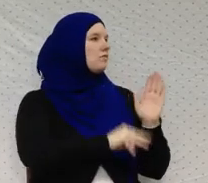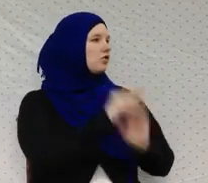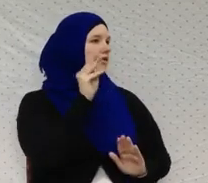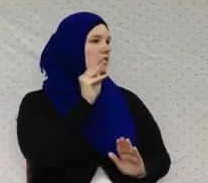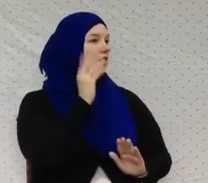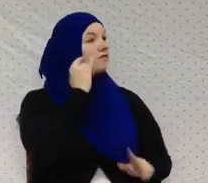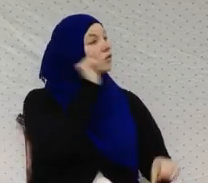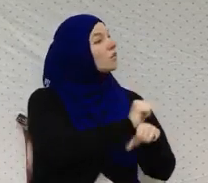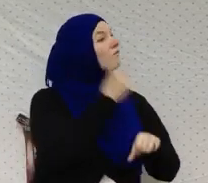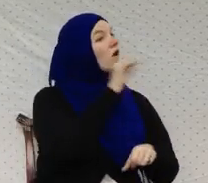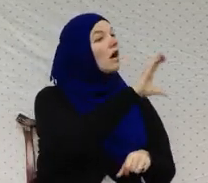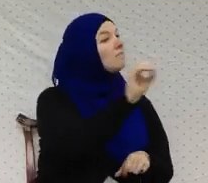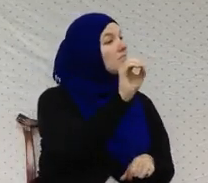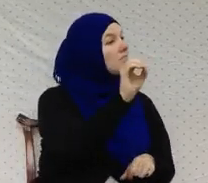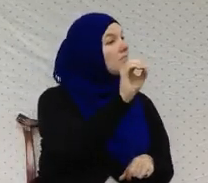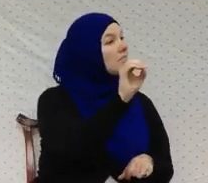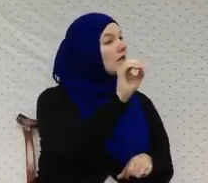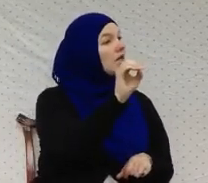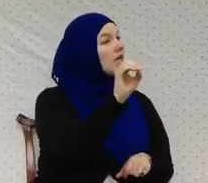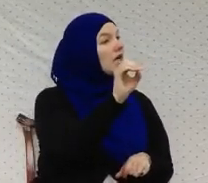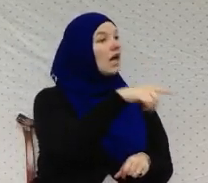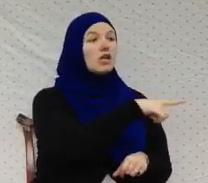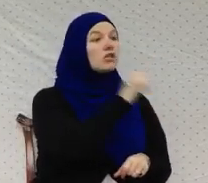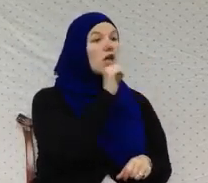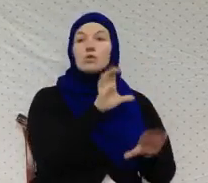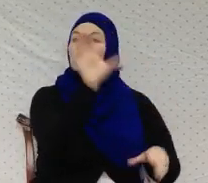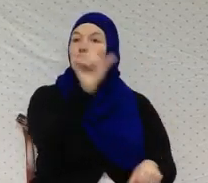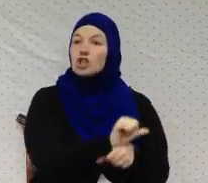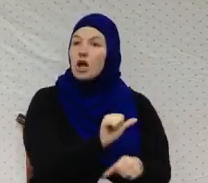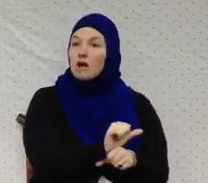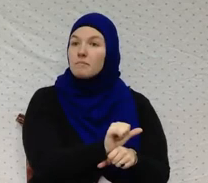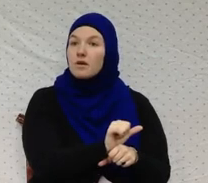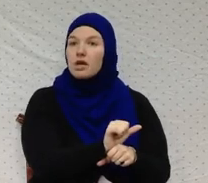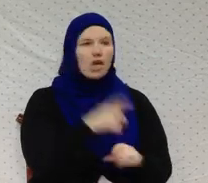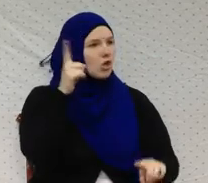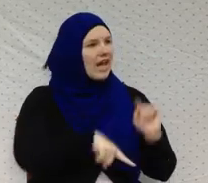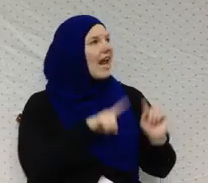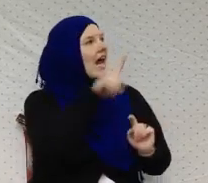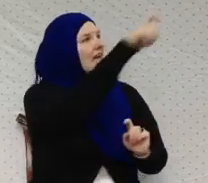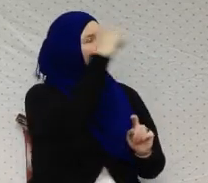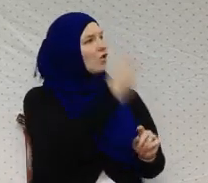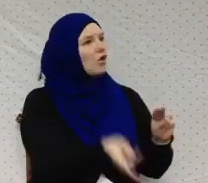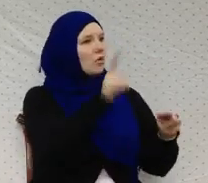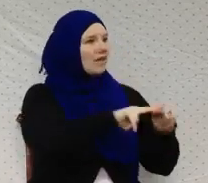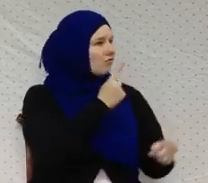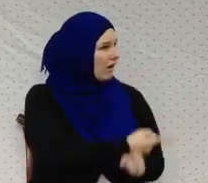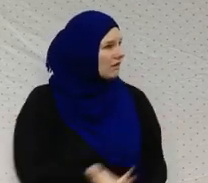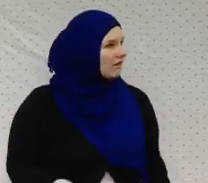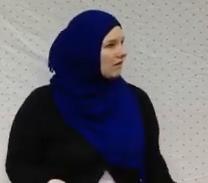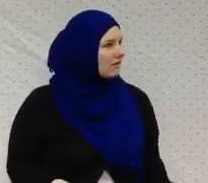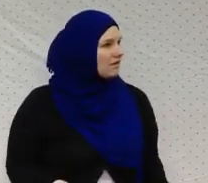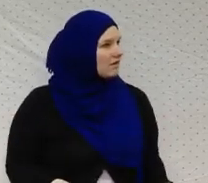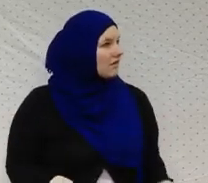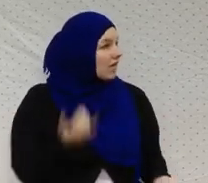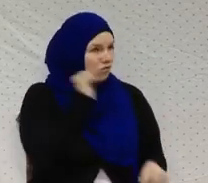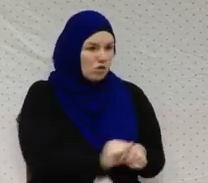ask. If you work for a company, and you are not doing your duty, you don't dare ask for